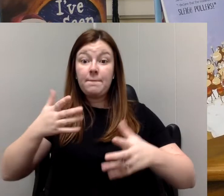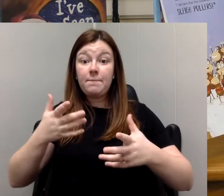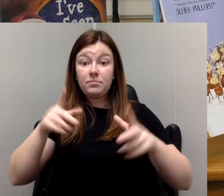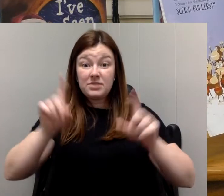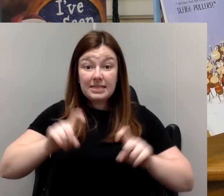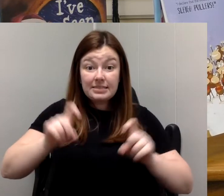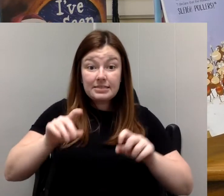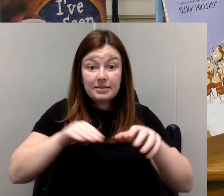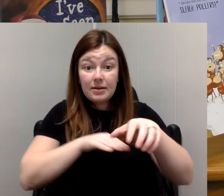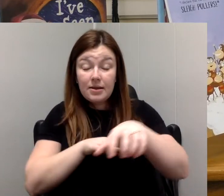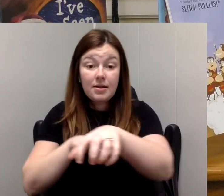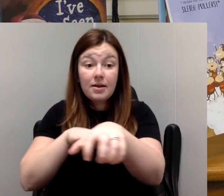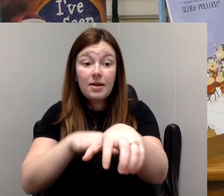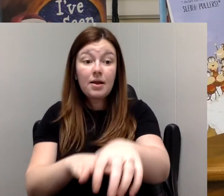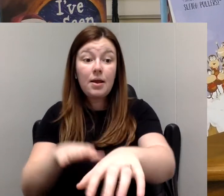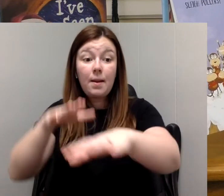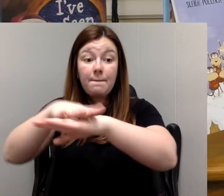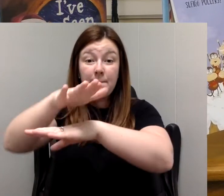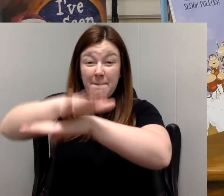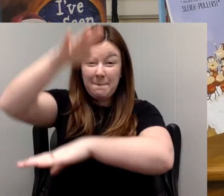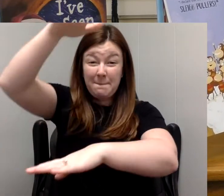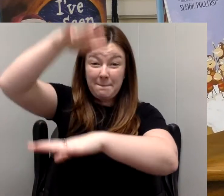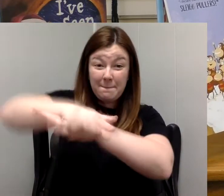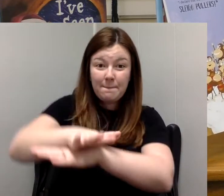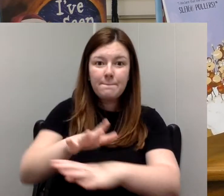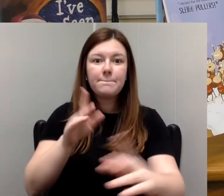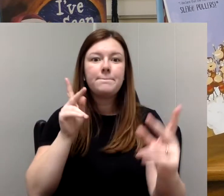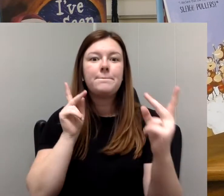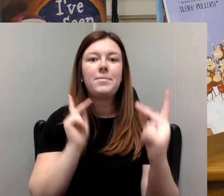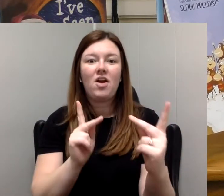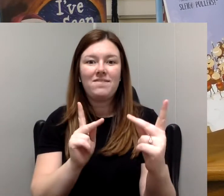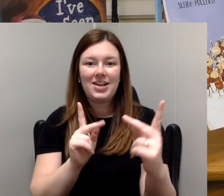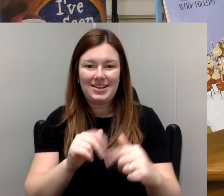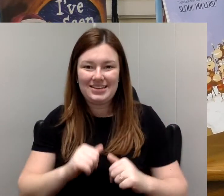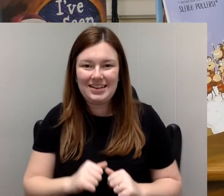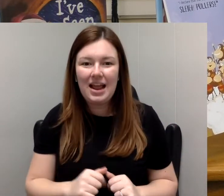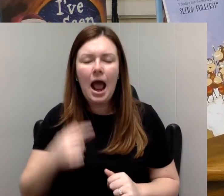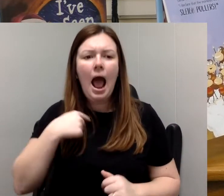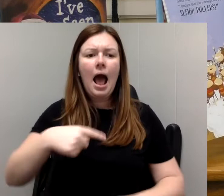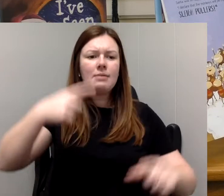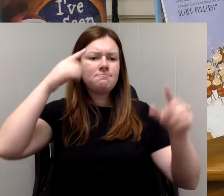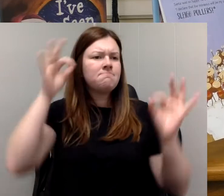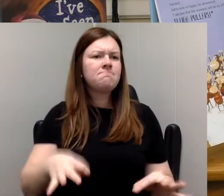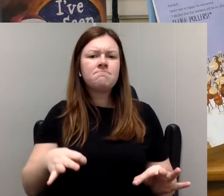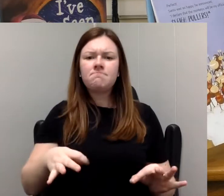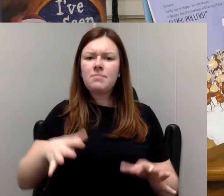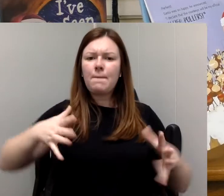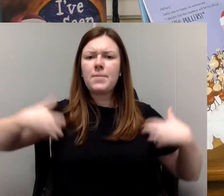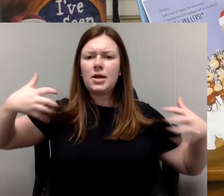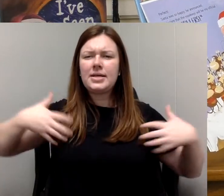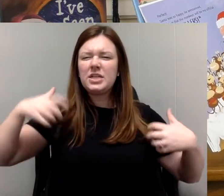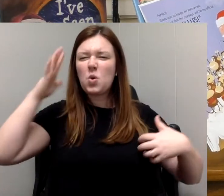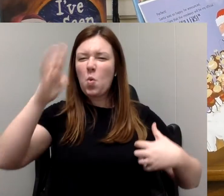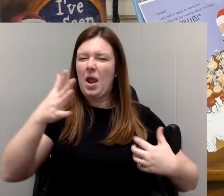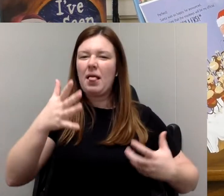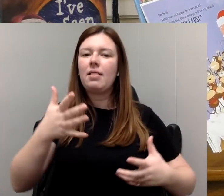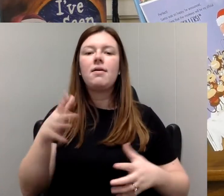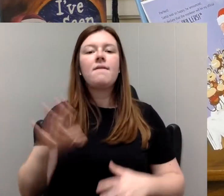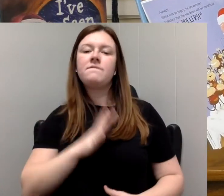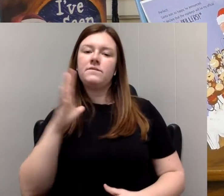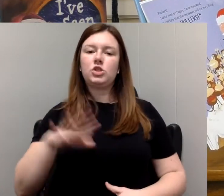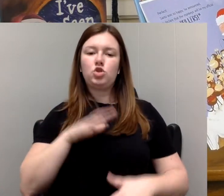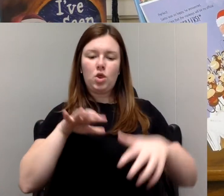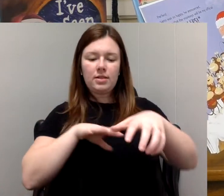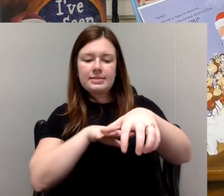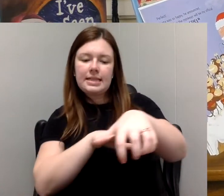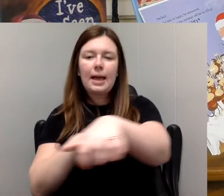Perfect! Santa was so happy and announced, "I declare the monkeys will be my official sleigh pullers." The